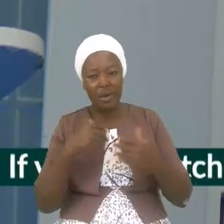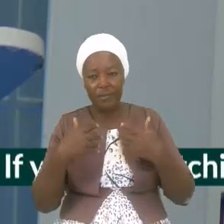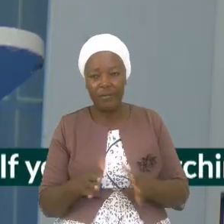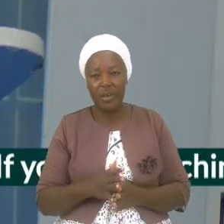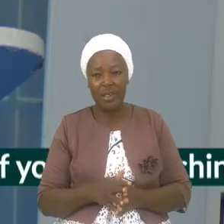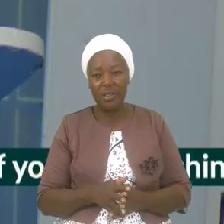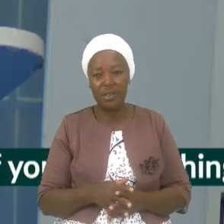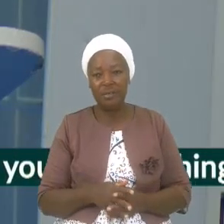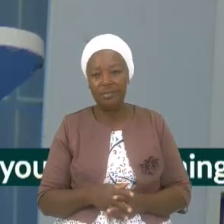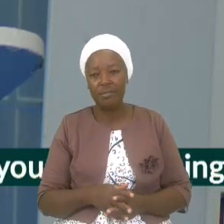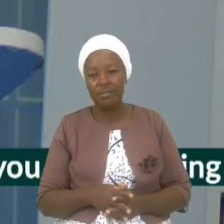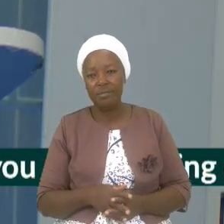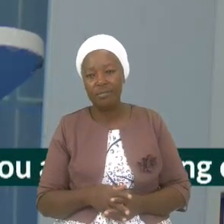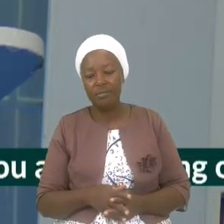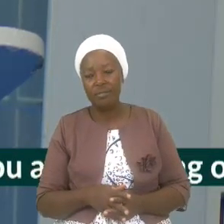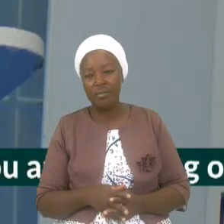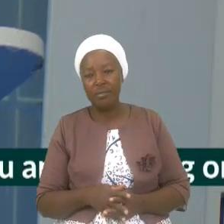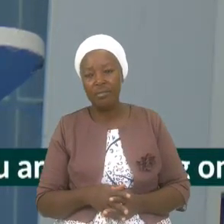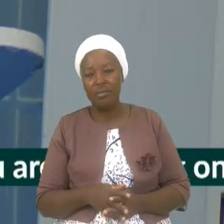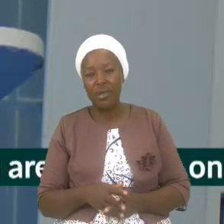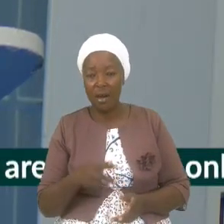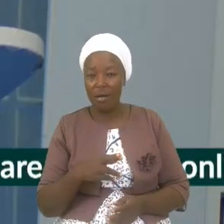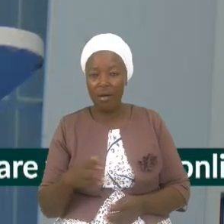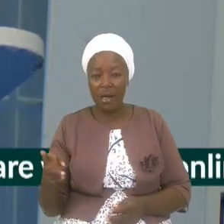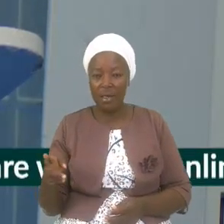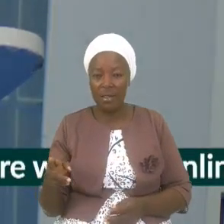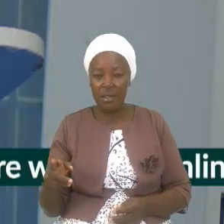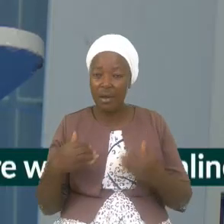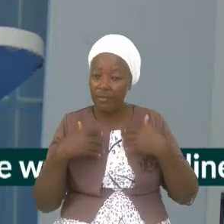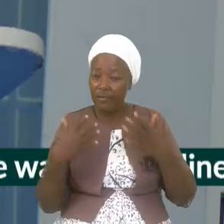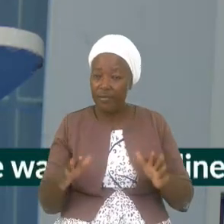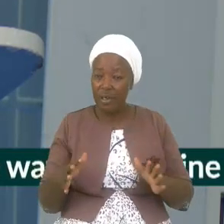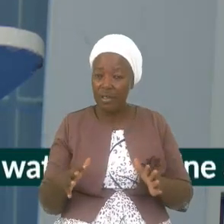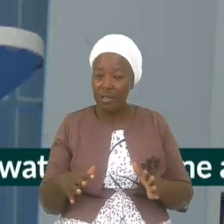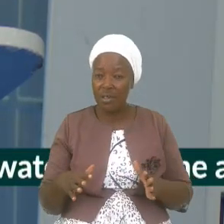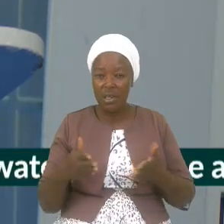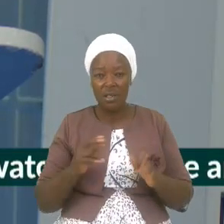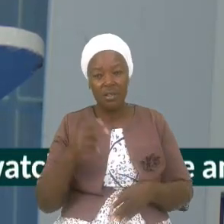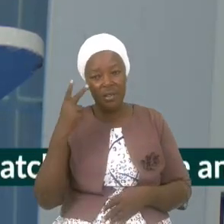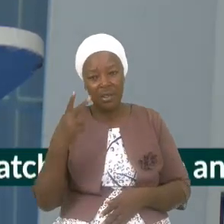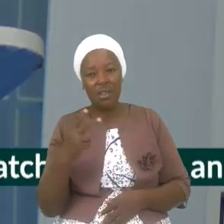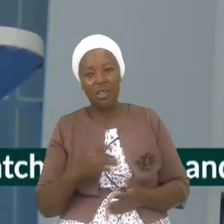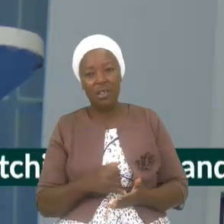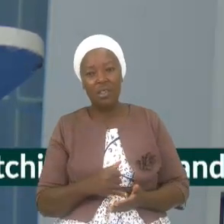if you have finished, let's see the flag of identification. that you are true.